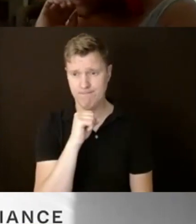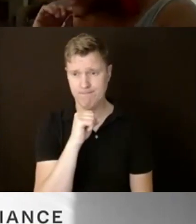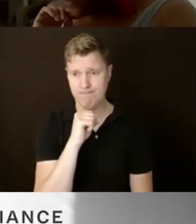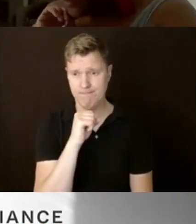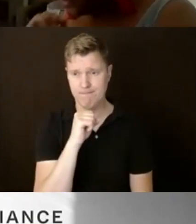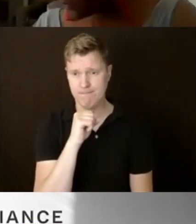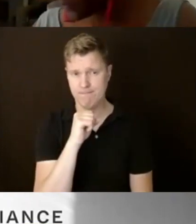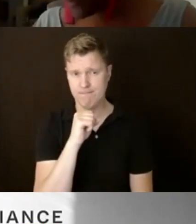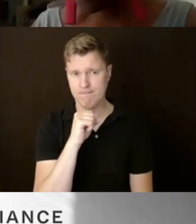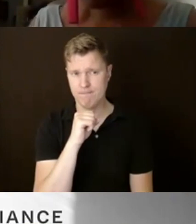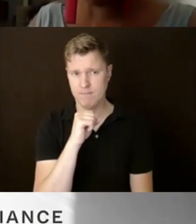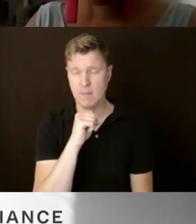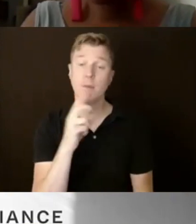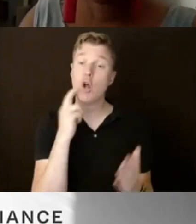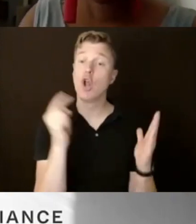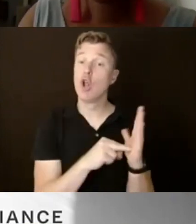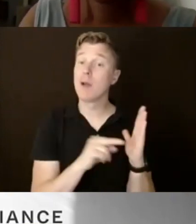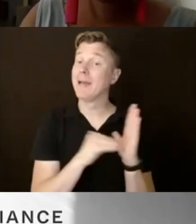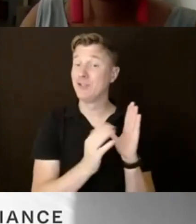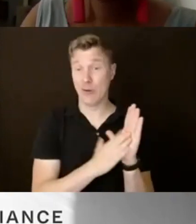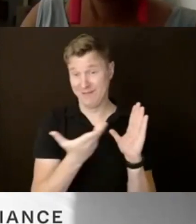I'll look at my notes. How about that? Okay, so I